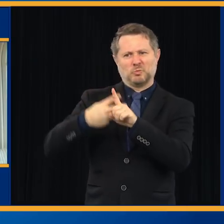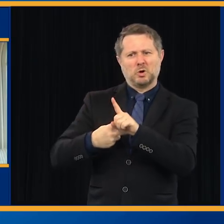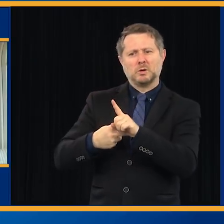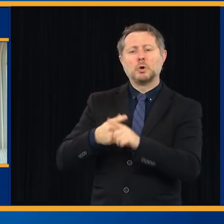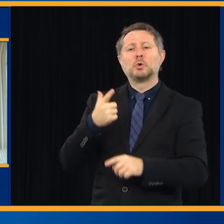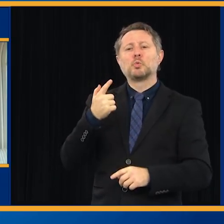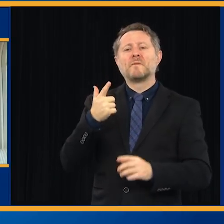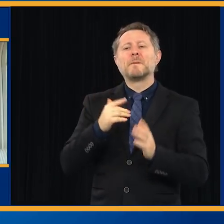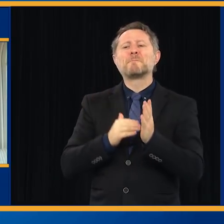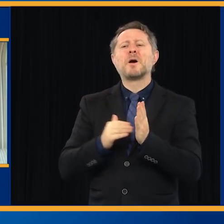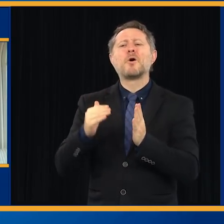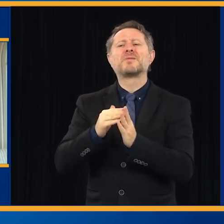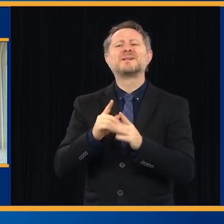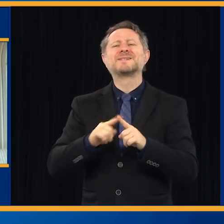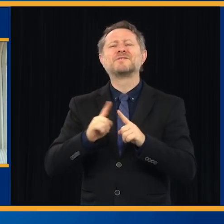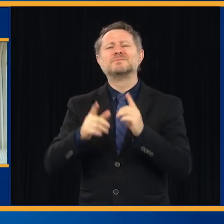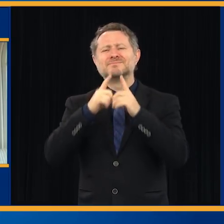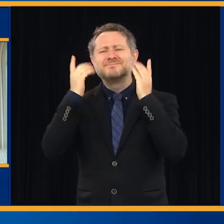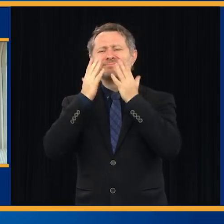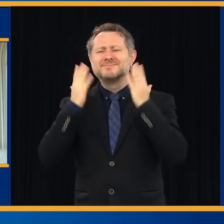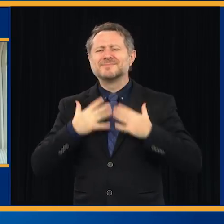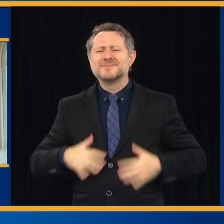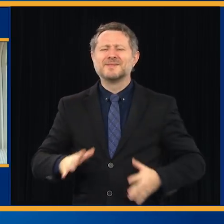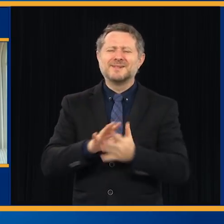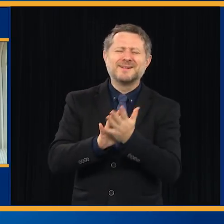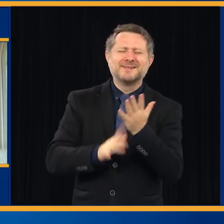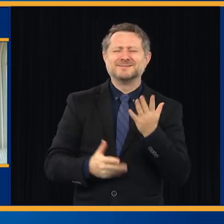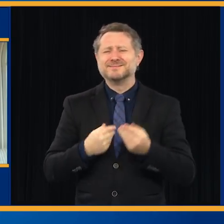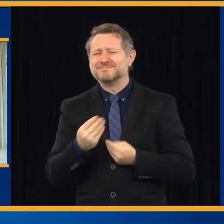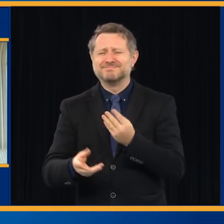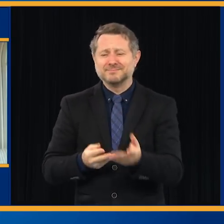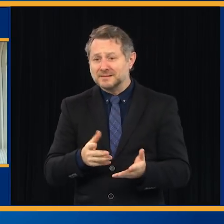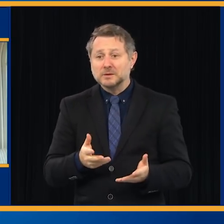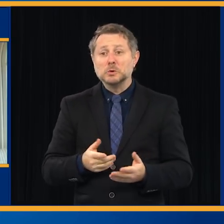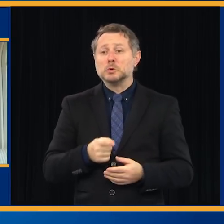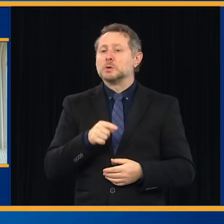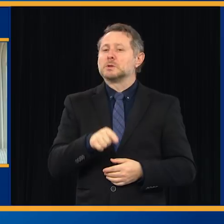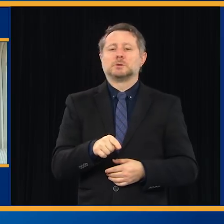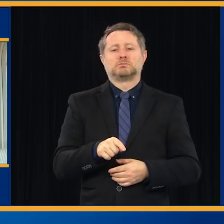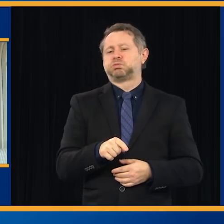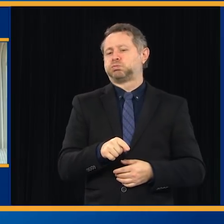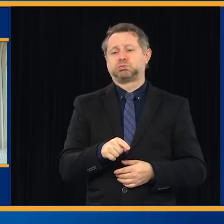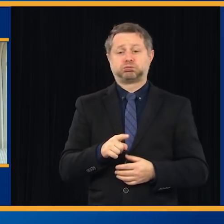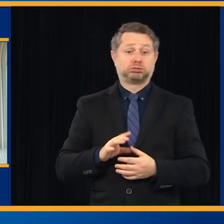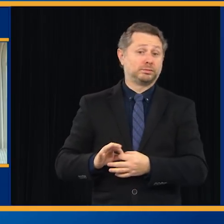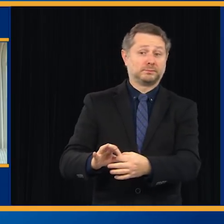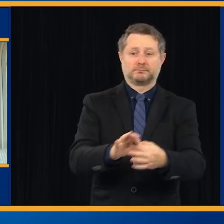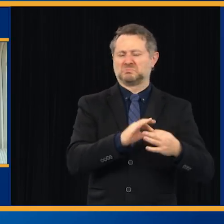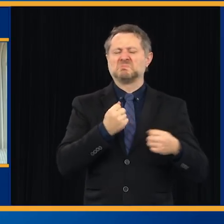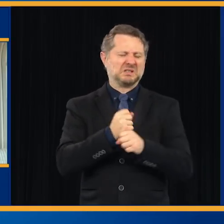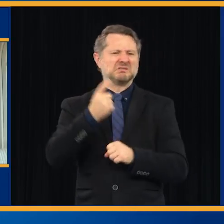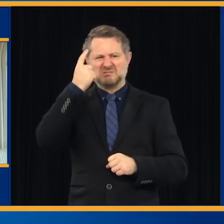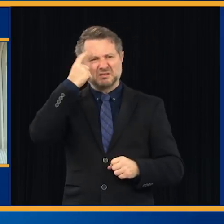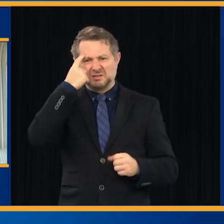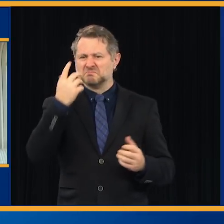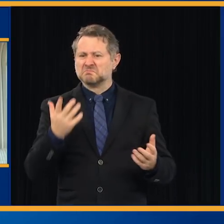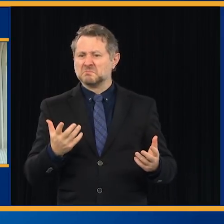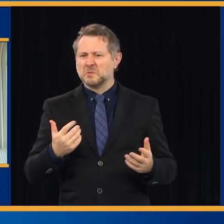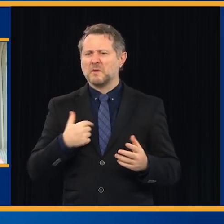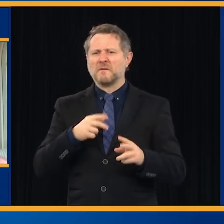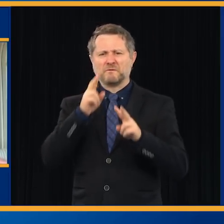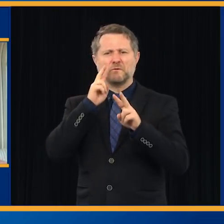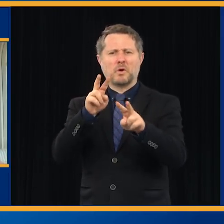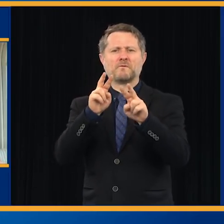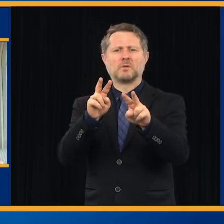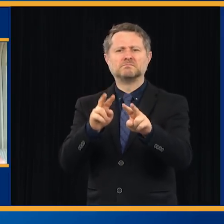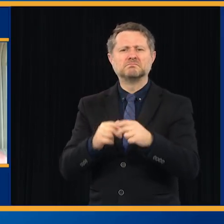business we weren't even beforehand. And so this makes so much sense, and really look forward. Again, as you